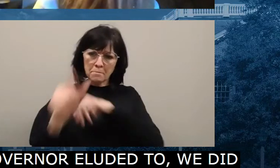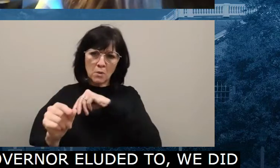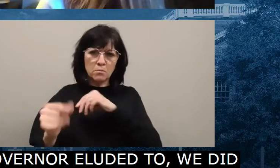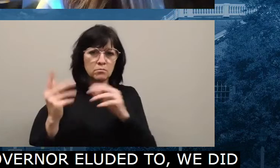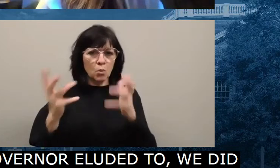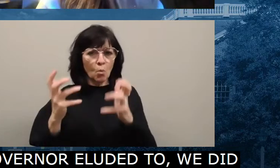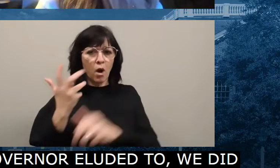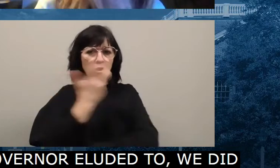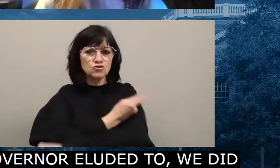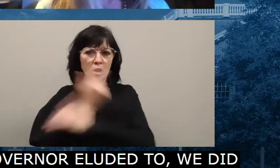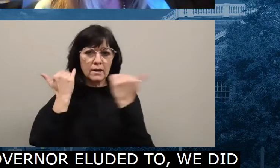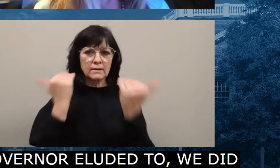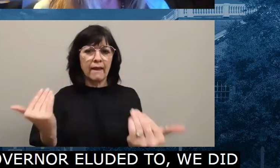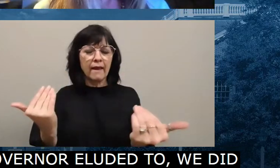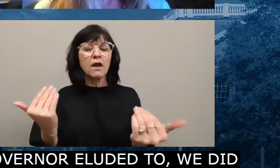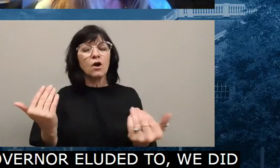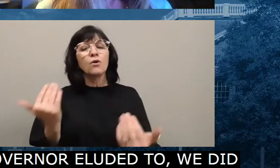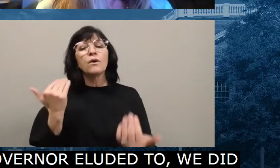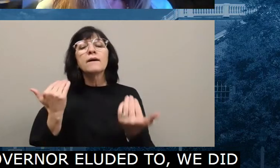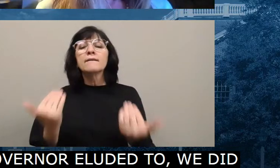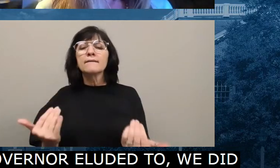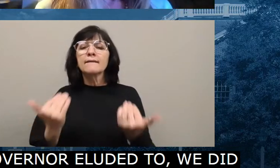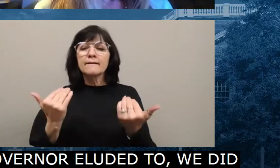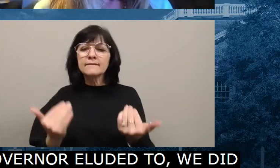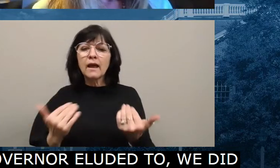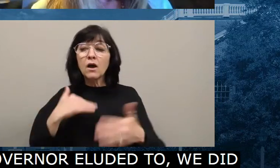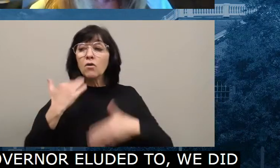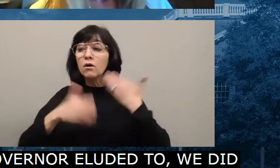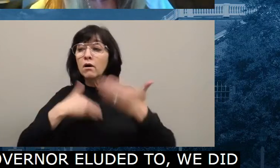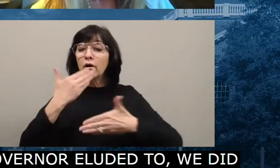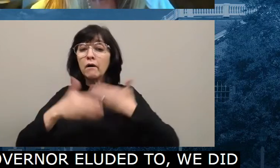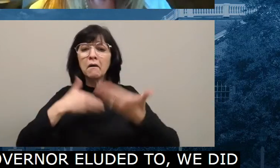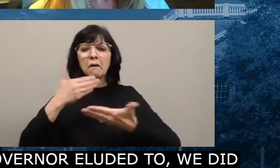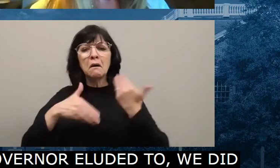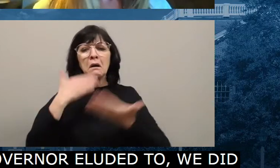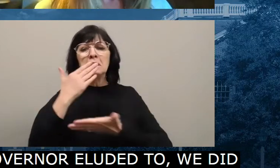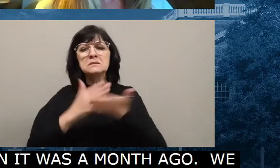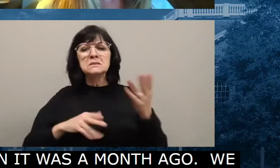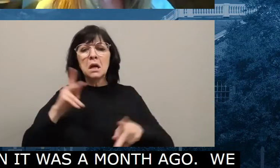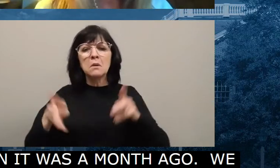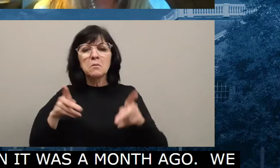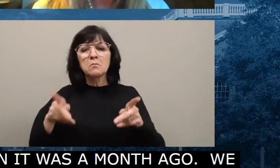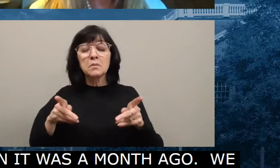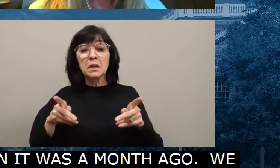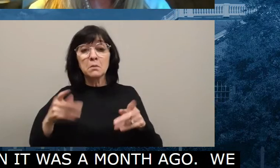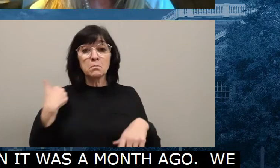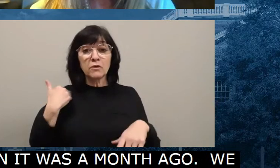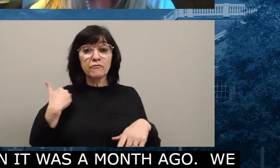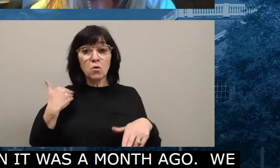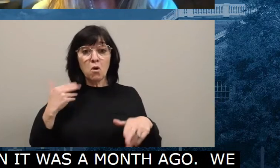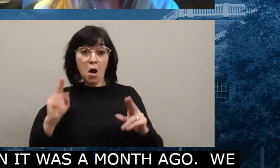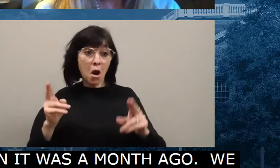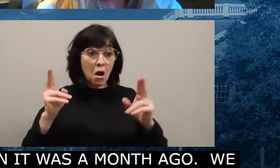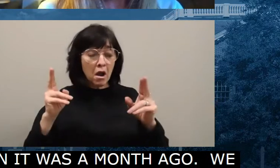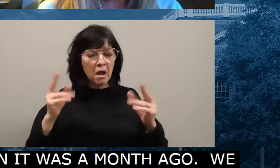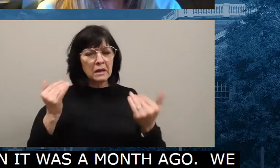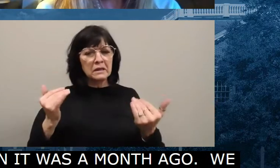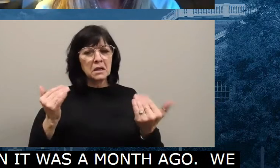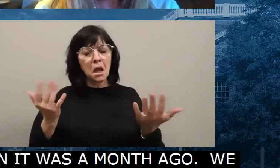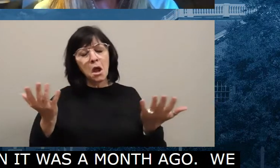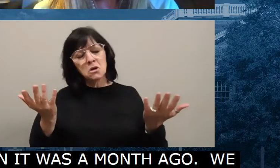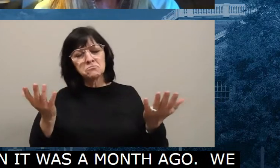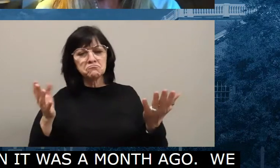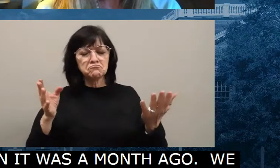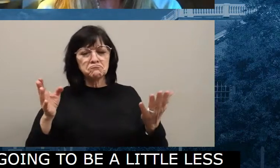assumption that it's going to be a little less in 2 weeks from now than it is today. So we want to make sure that we're able to position our partners to be in